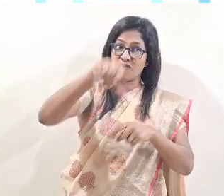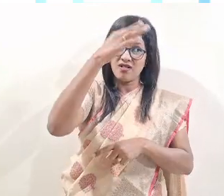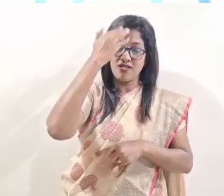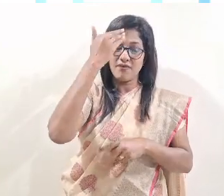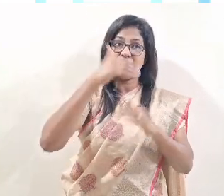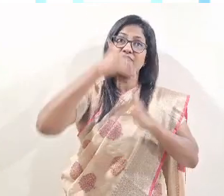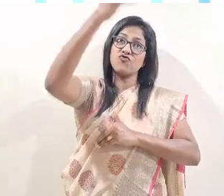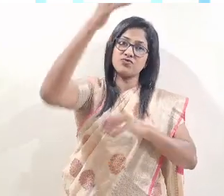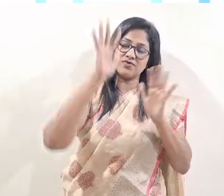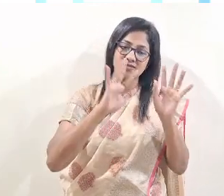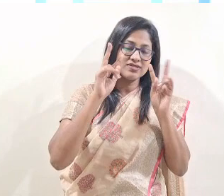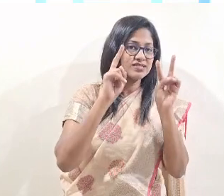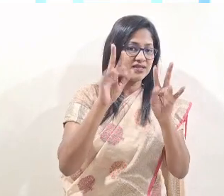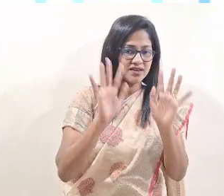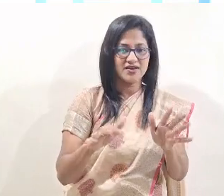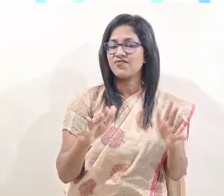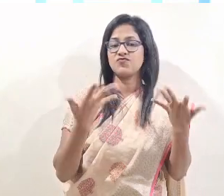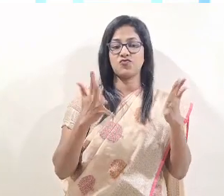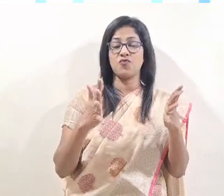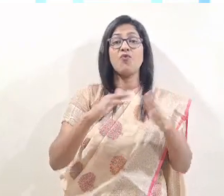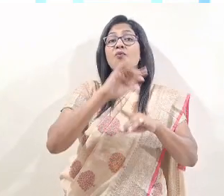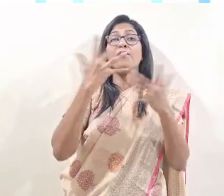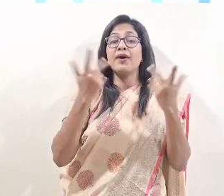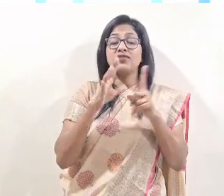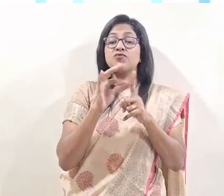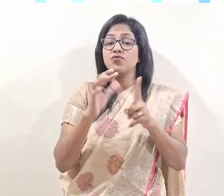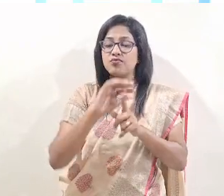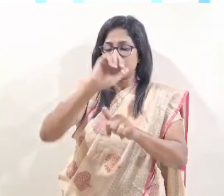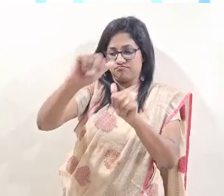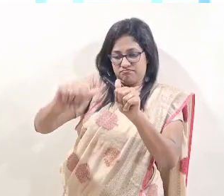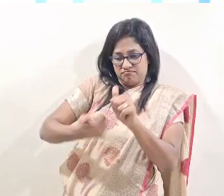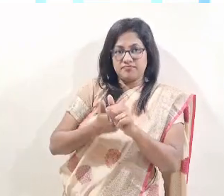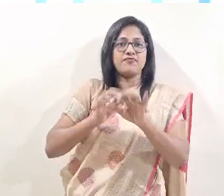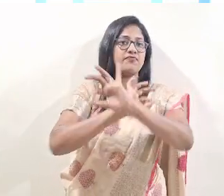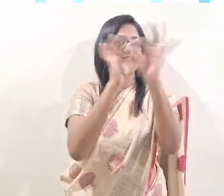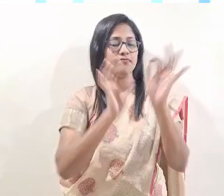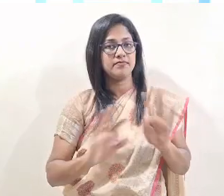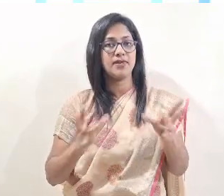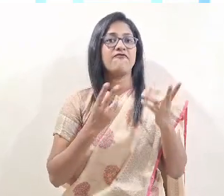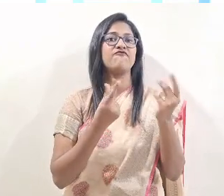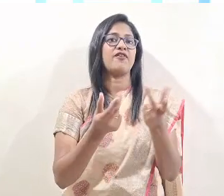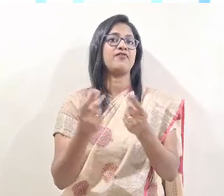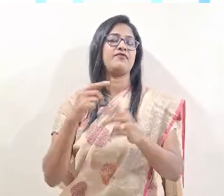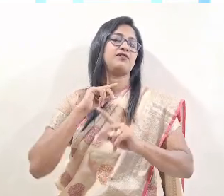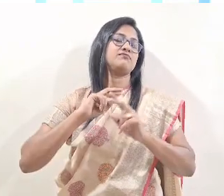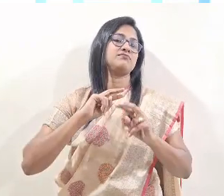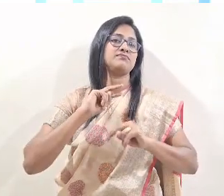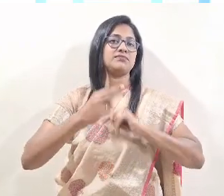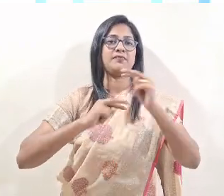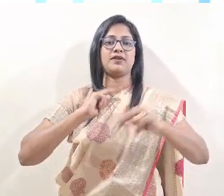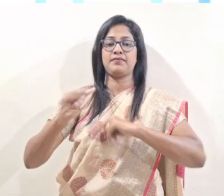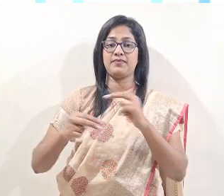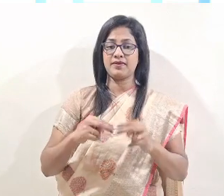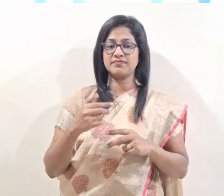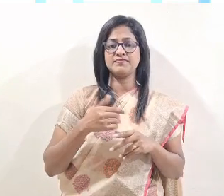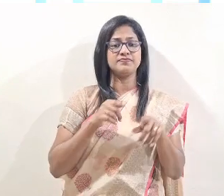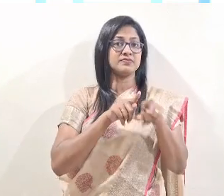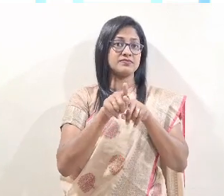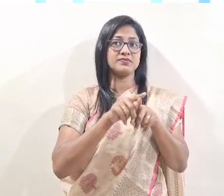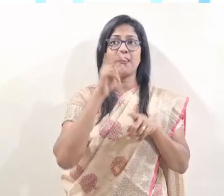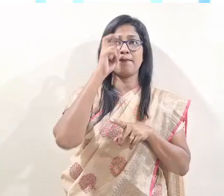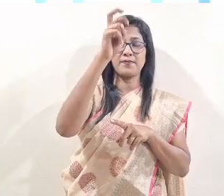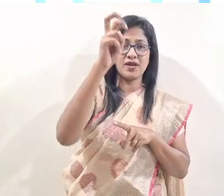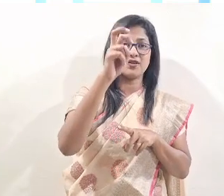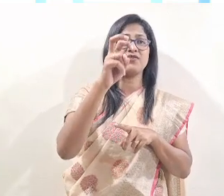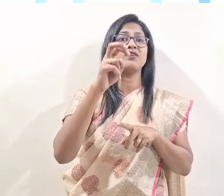So what we can do is be prepared and be quick in our reaction. And I found, for example, an example of the metro